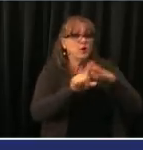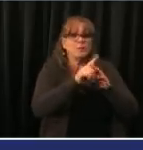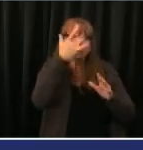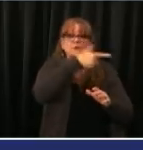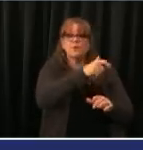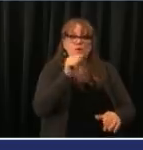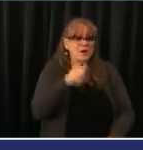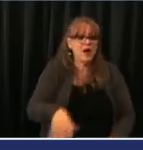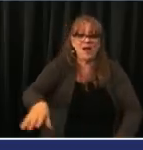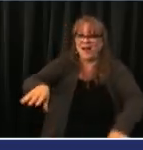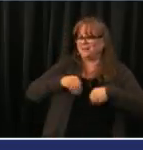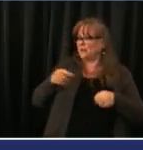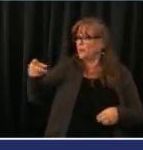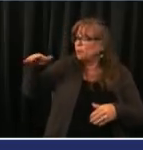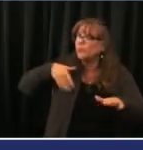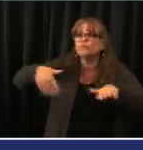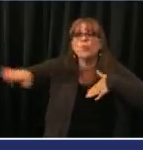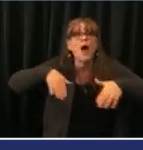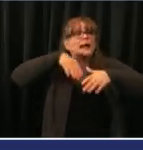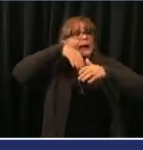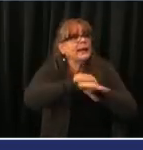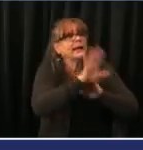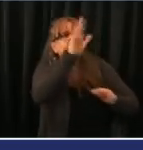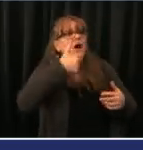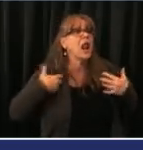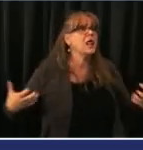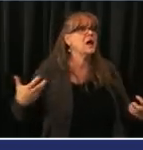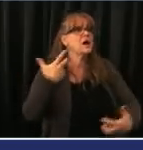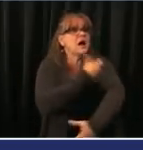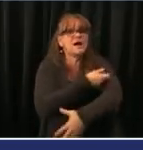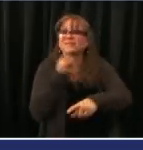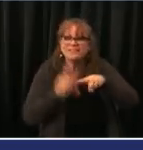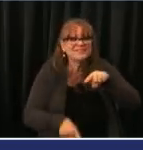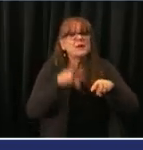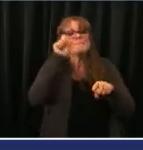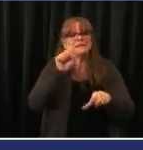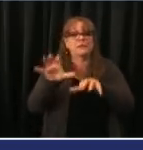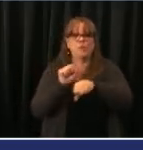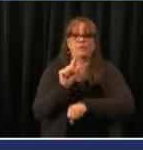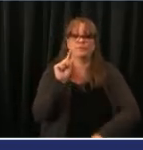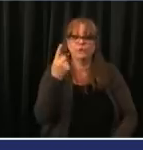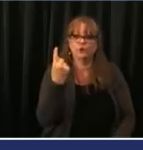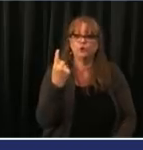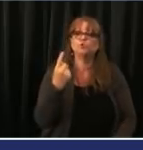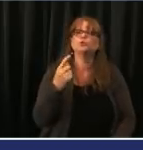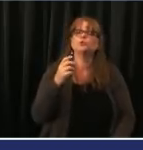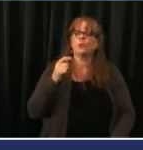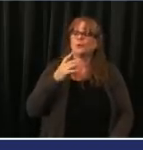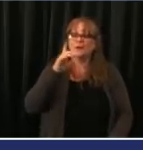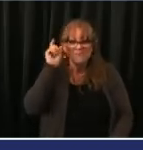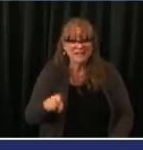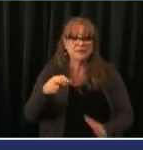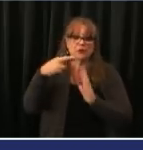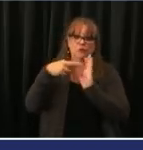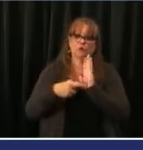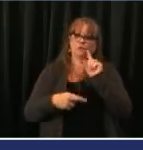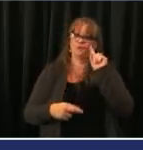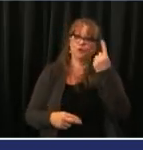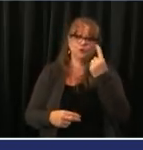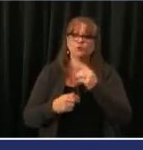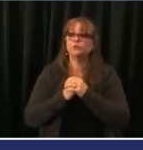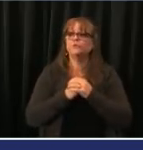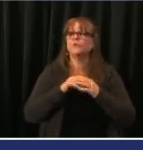more demand than supply. We get that. Sign up if you're in the eligible group. You'll get it very soon. And taking walk-ins, our partners